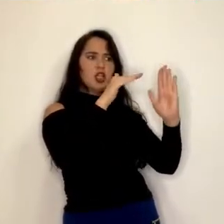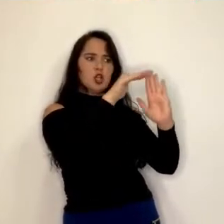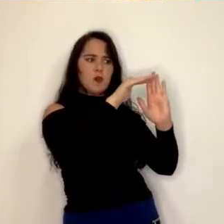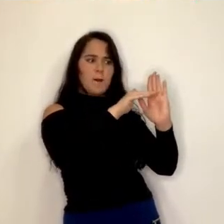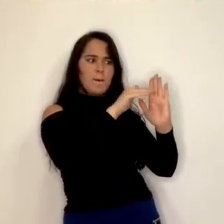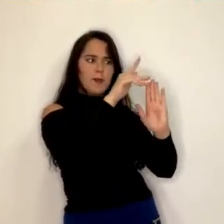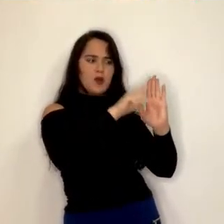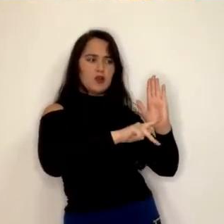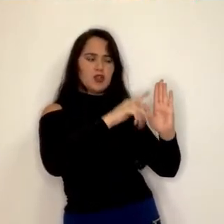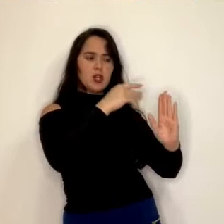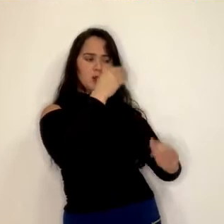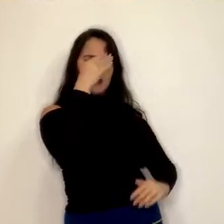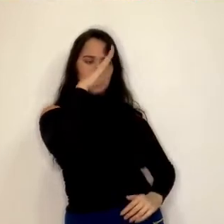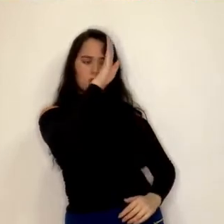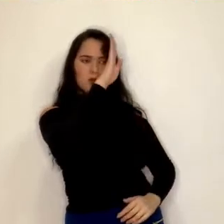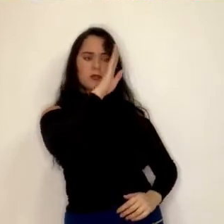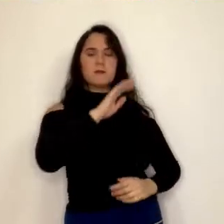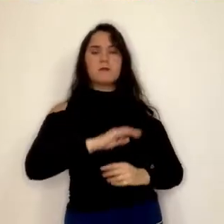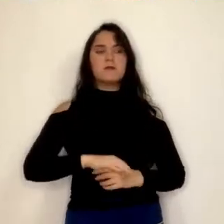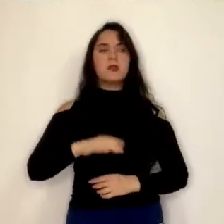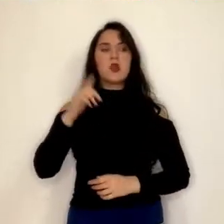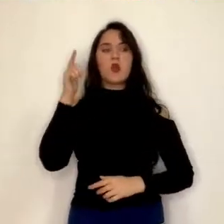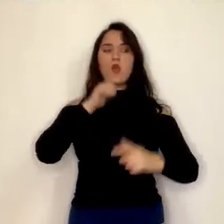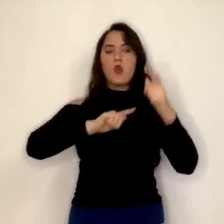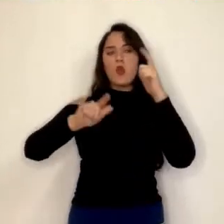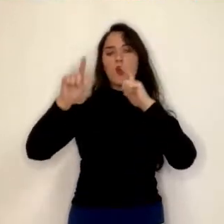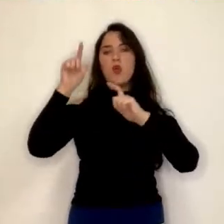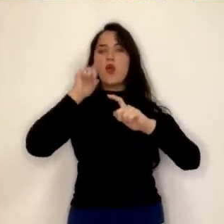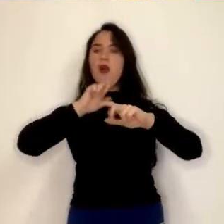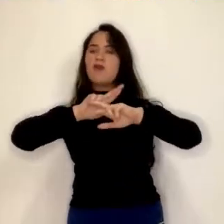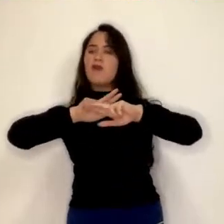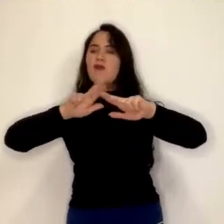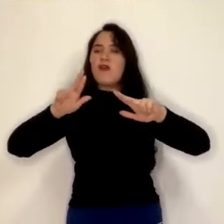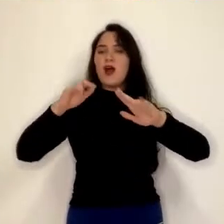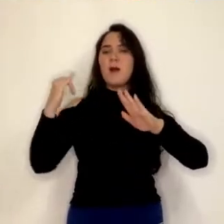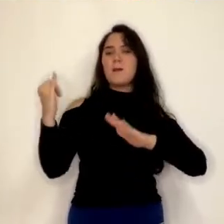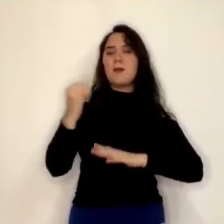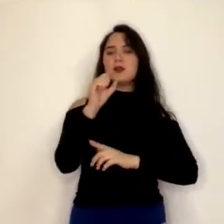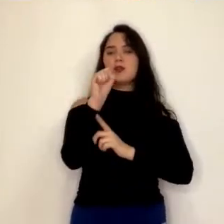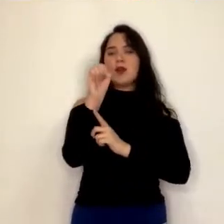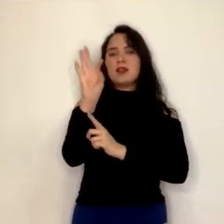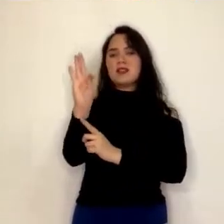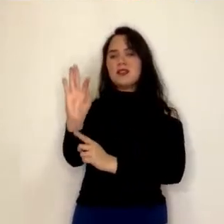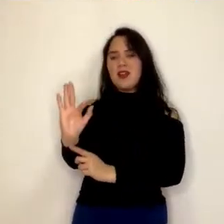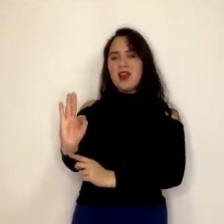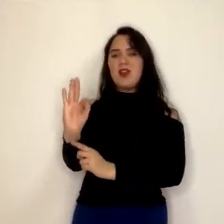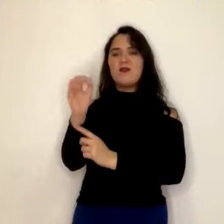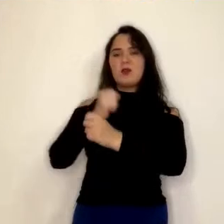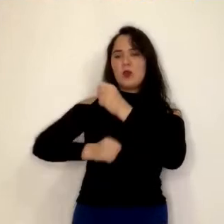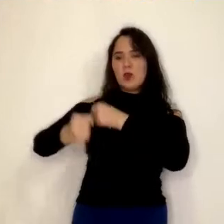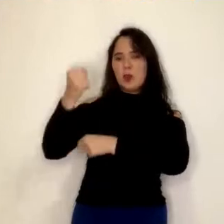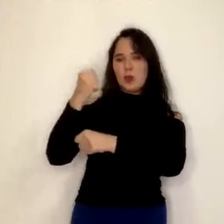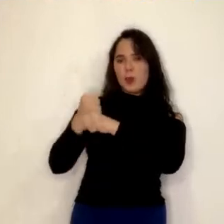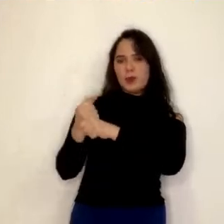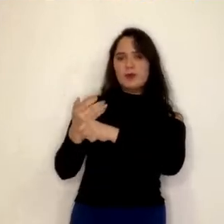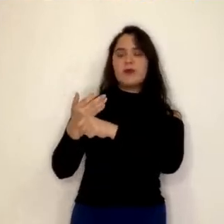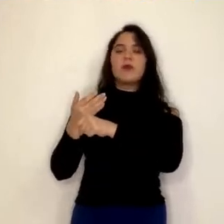been resisting this project. We've had important achievements in the Supreme Court last